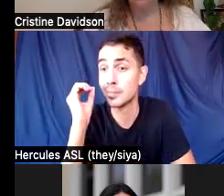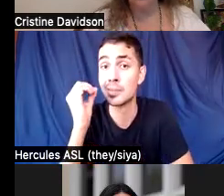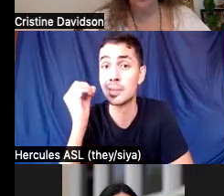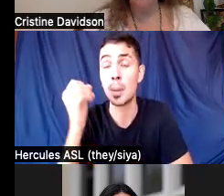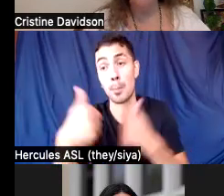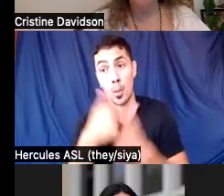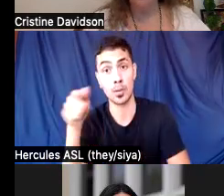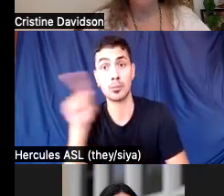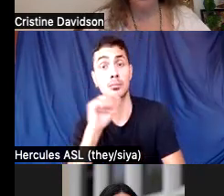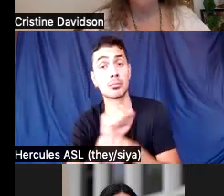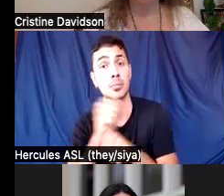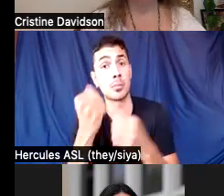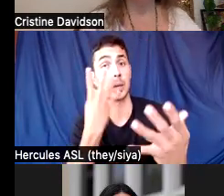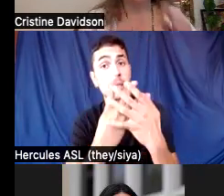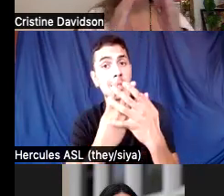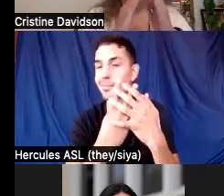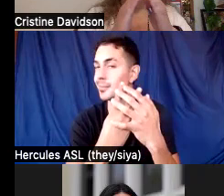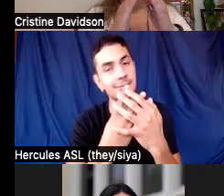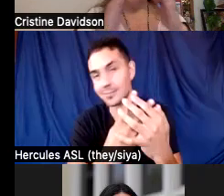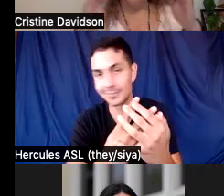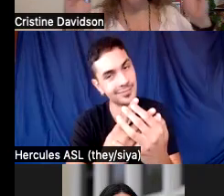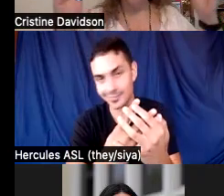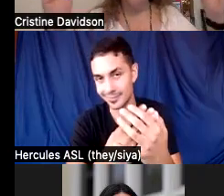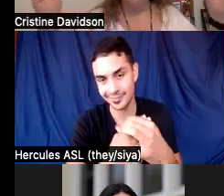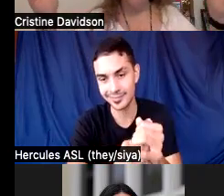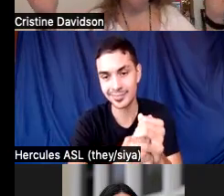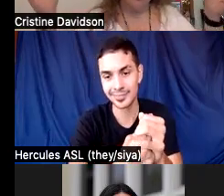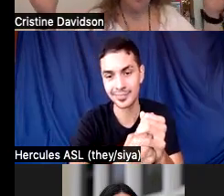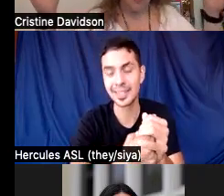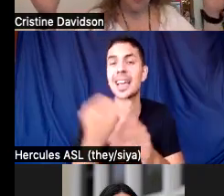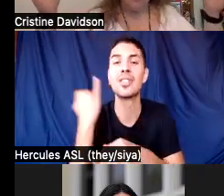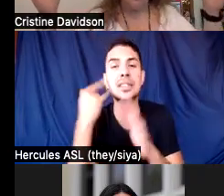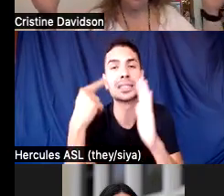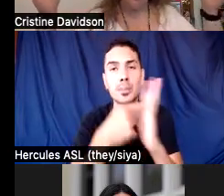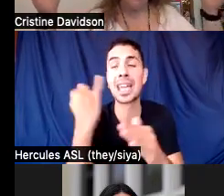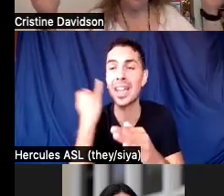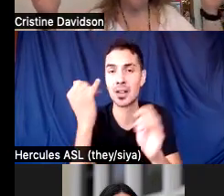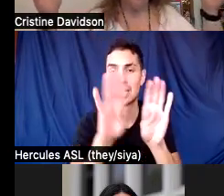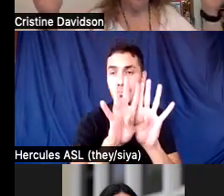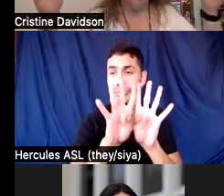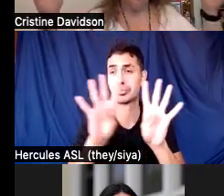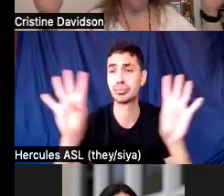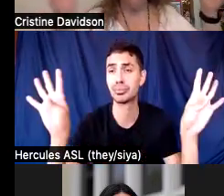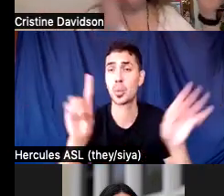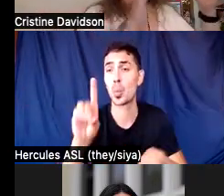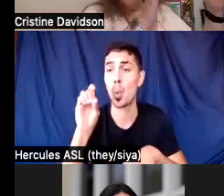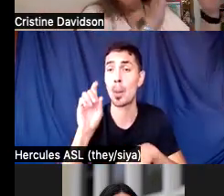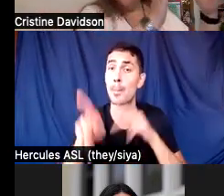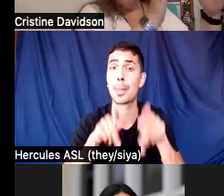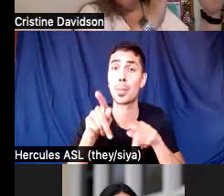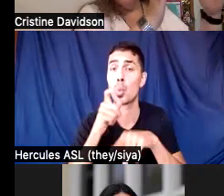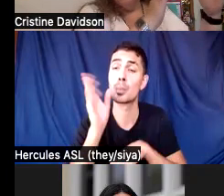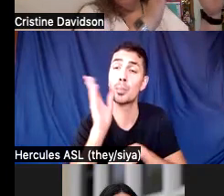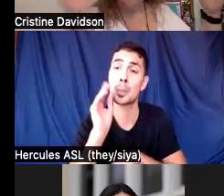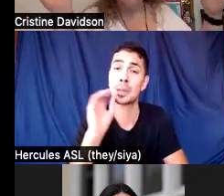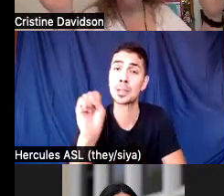sentenced to prison time, right? So if you were to line up 100 people who have experienced sexual assault, only 10